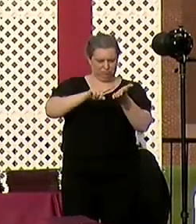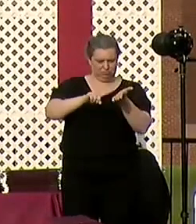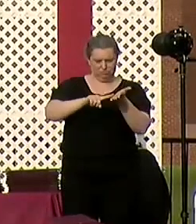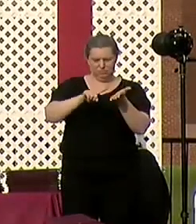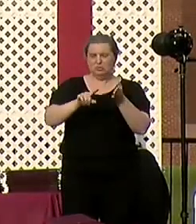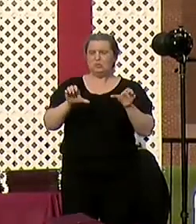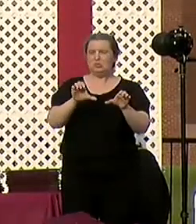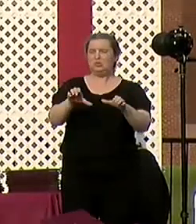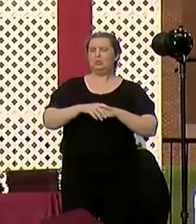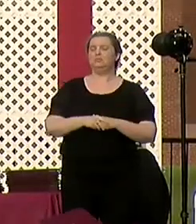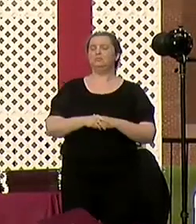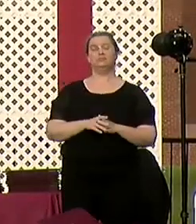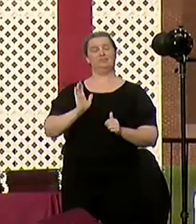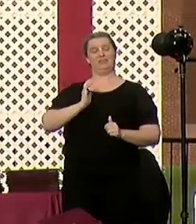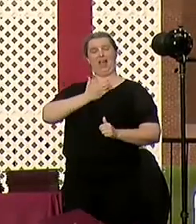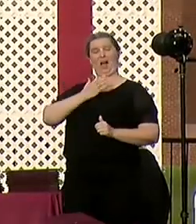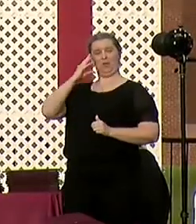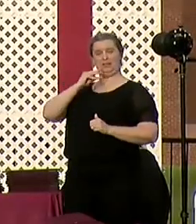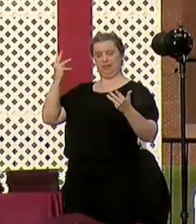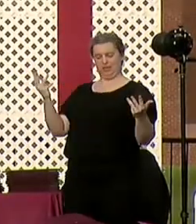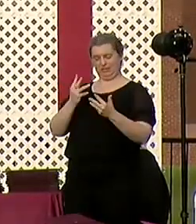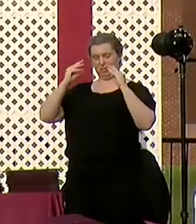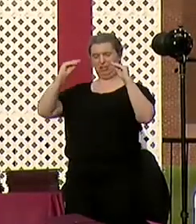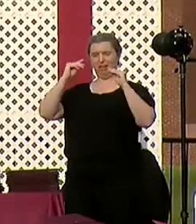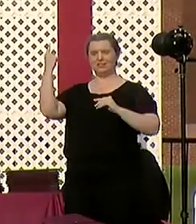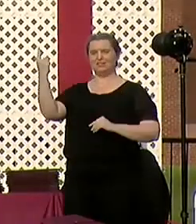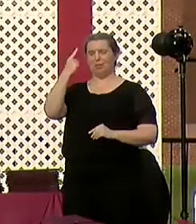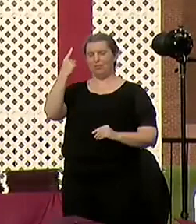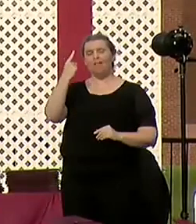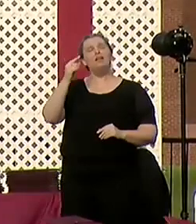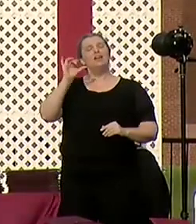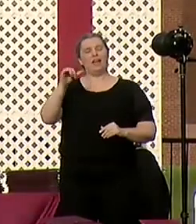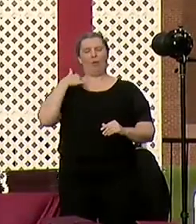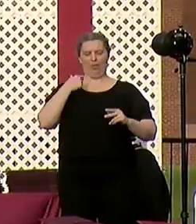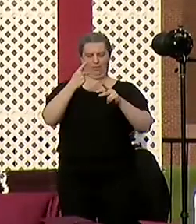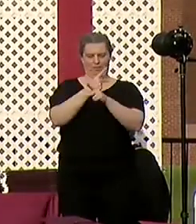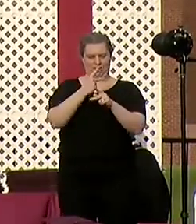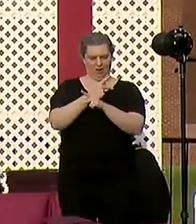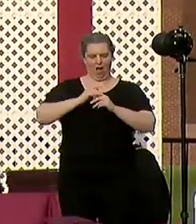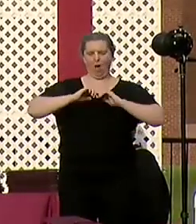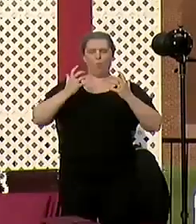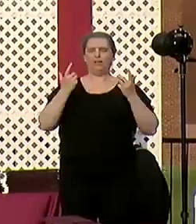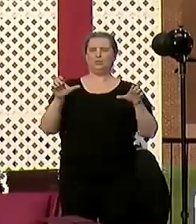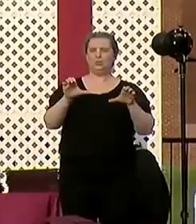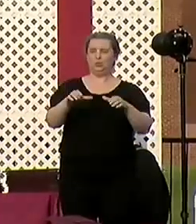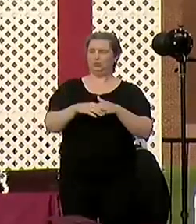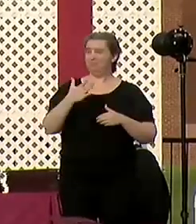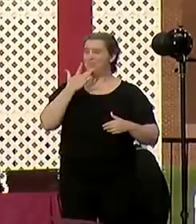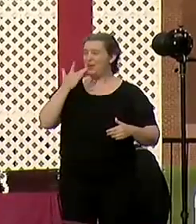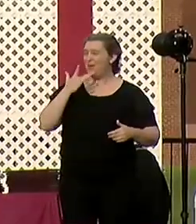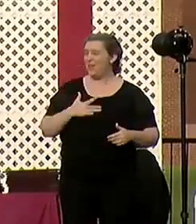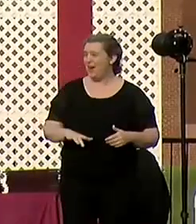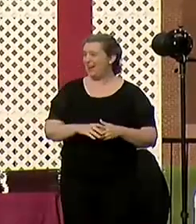won't be easy, but if our experience at GMHS has taught us anything, it's that we can handle the unprecedented. Good luck, GMHS class